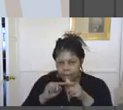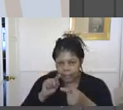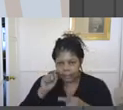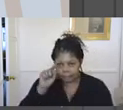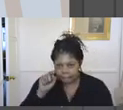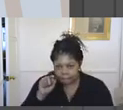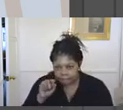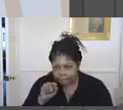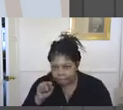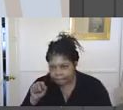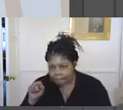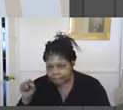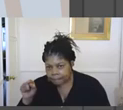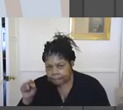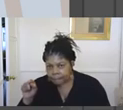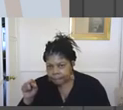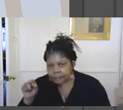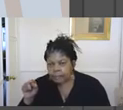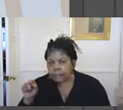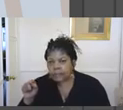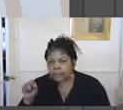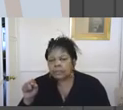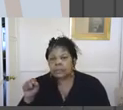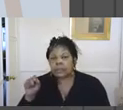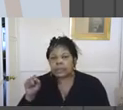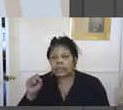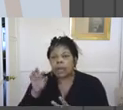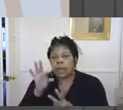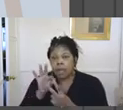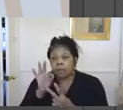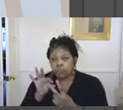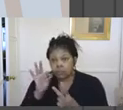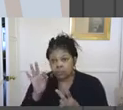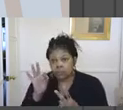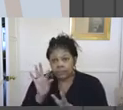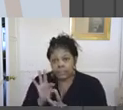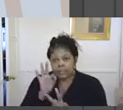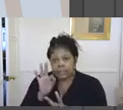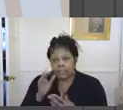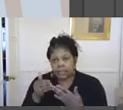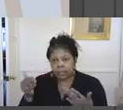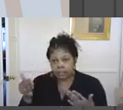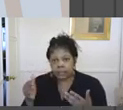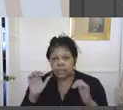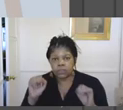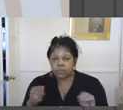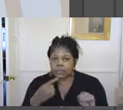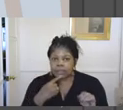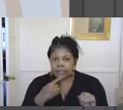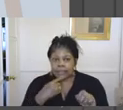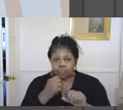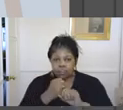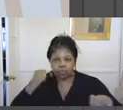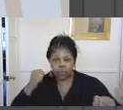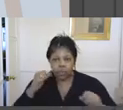under this little button here, options of the selected object. And you can say stretch to fit. You can